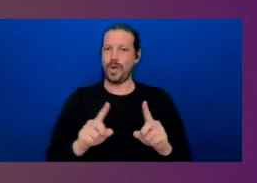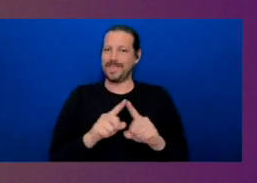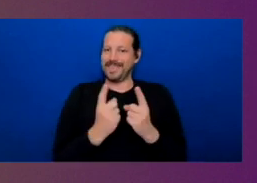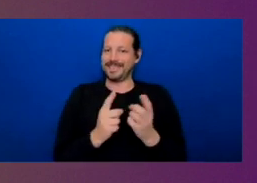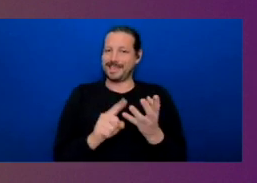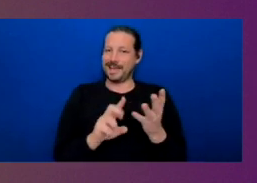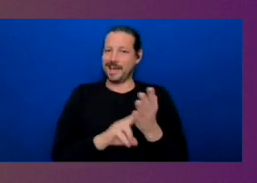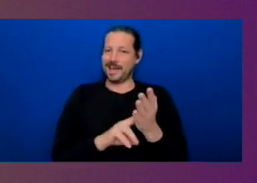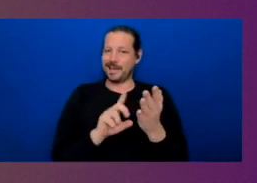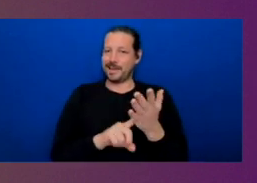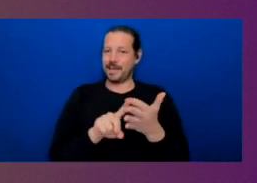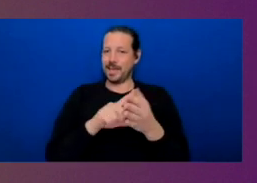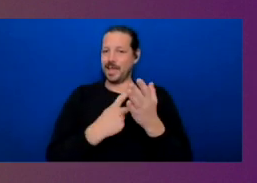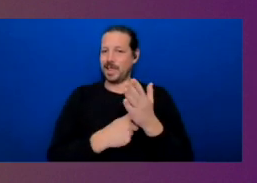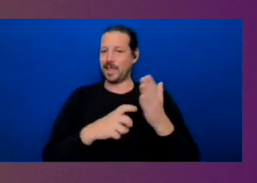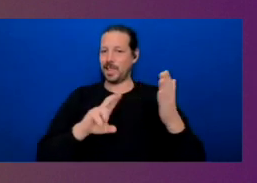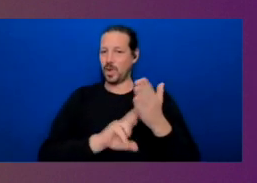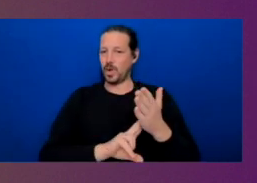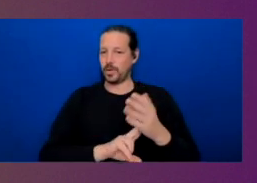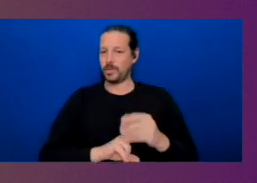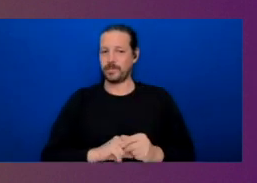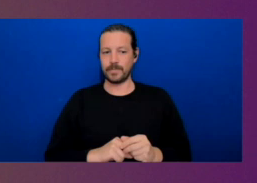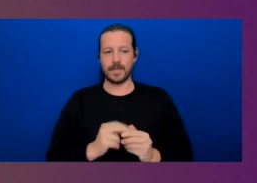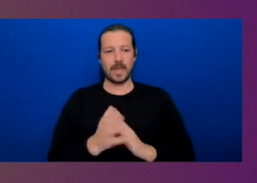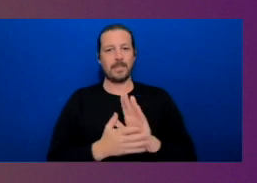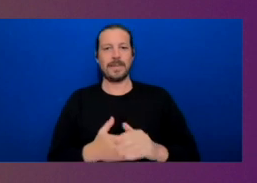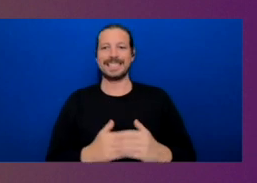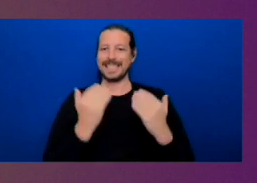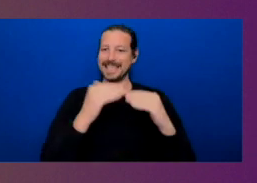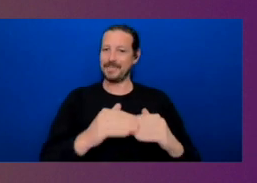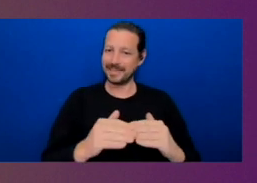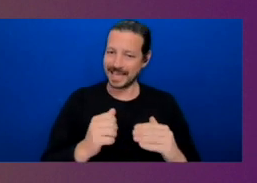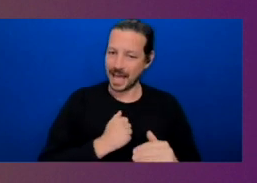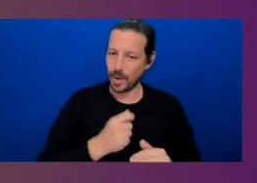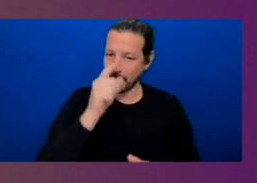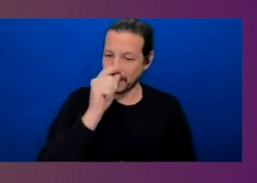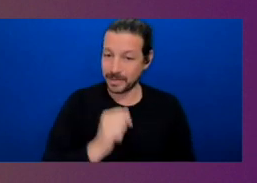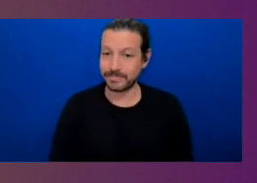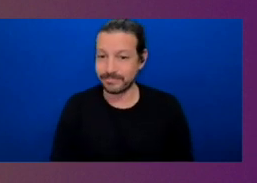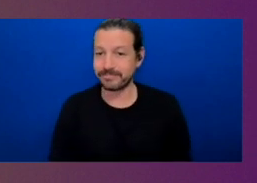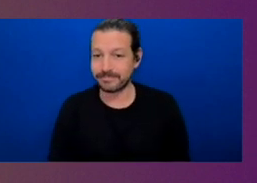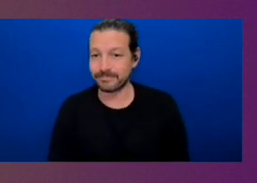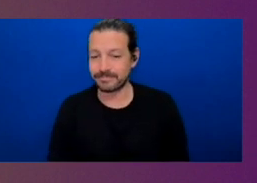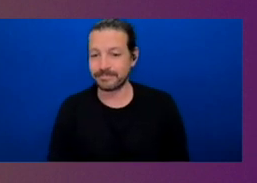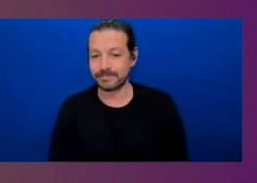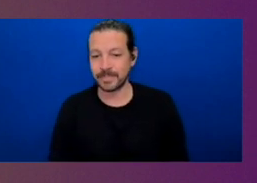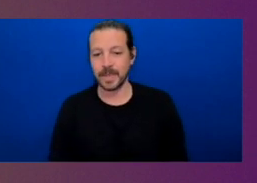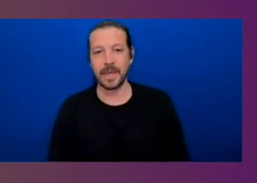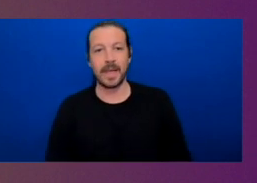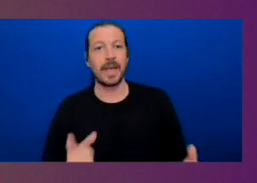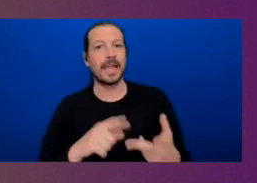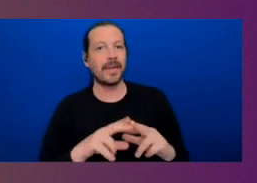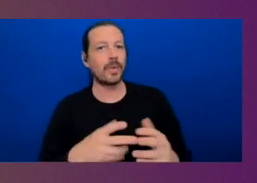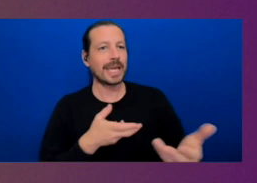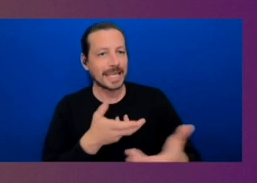us today, that is limiting our ability to see and do better? Because there's actually quite a lot. And the more we engage with people, the